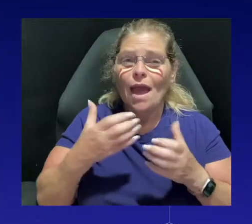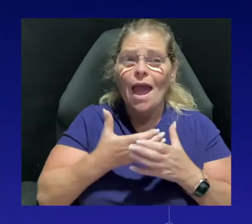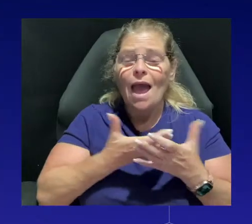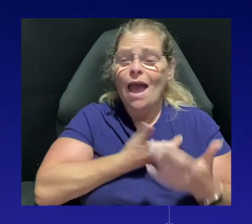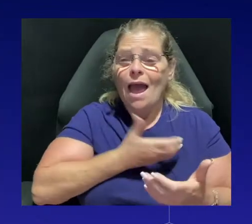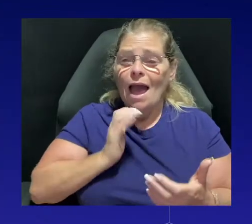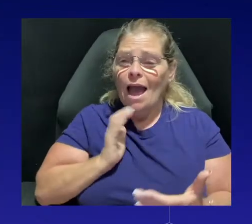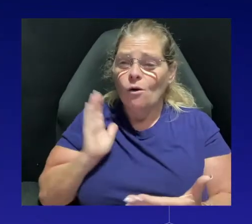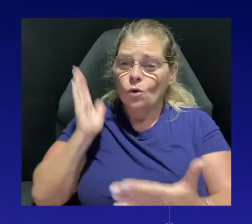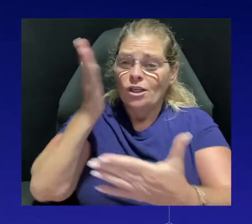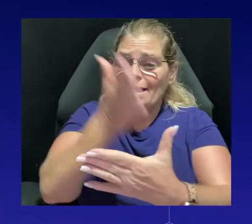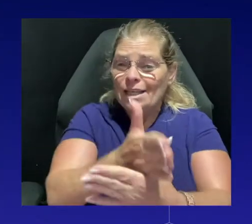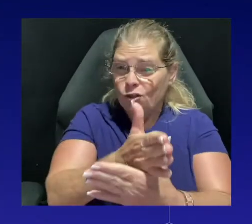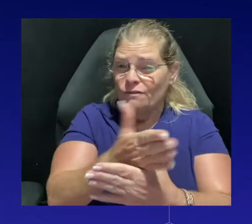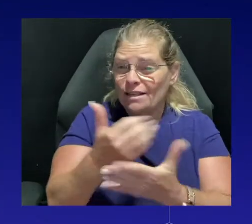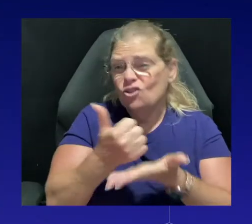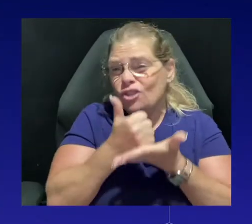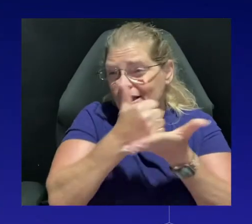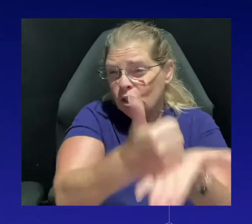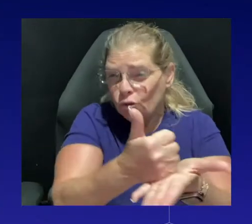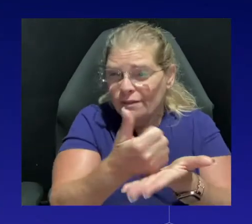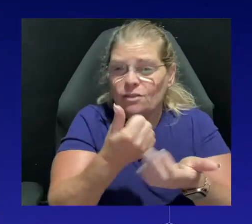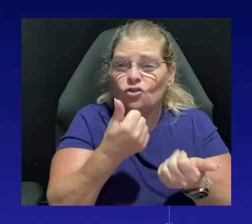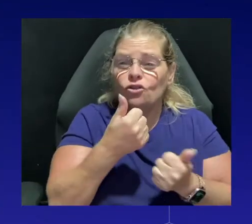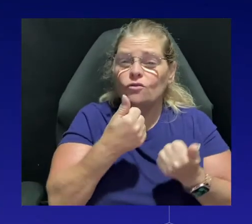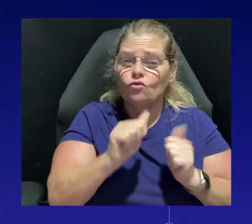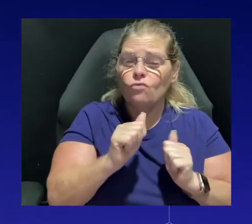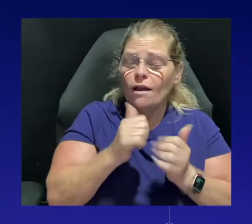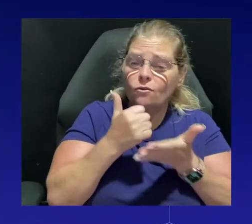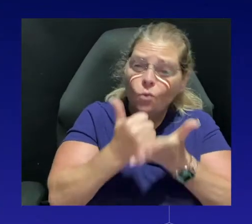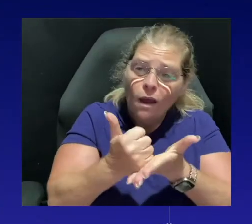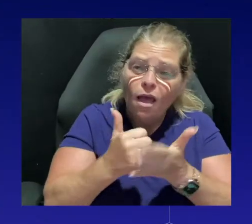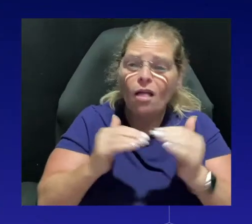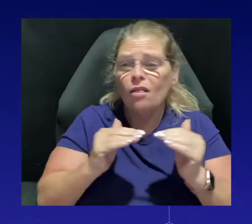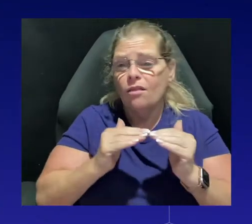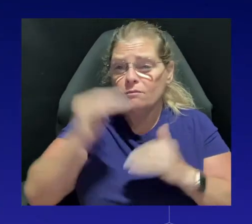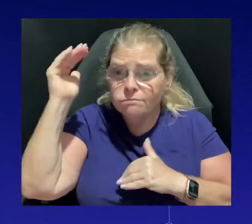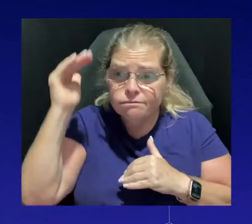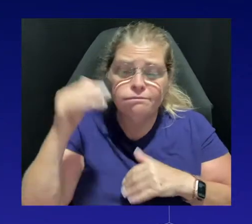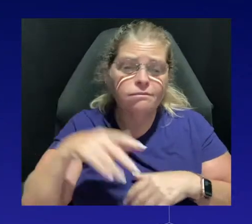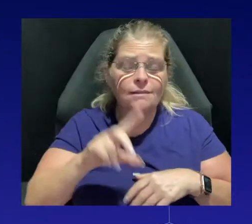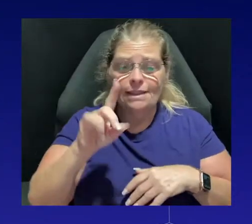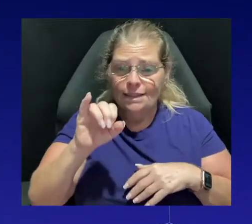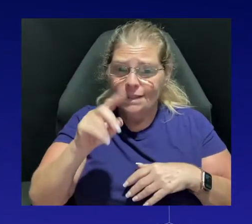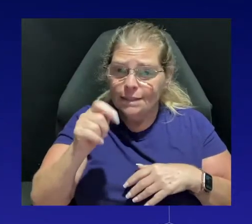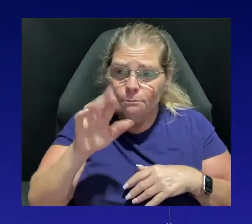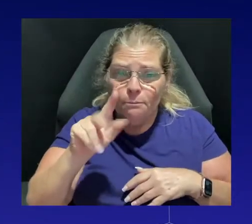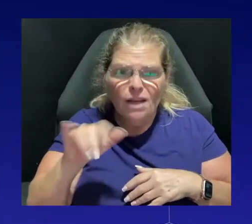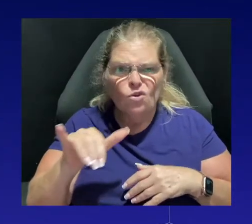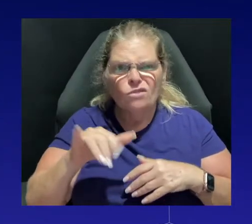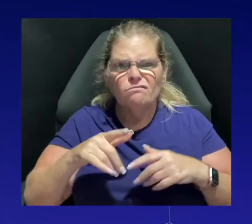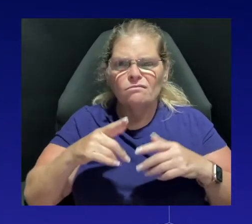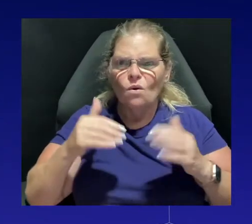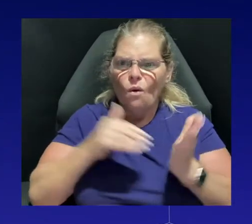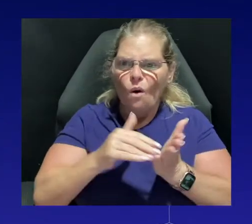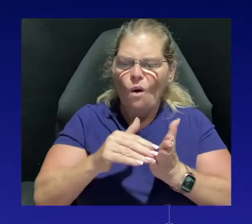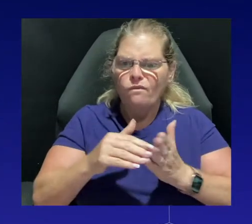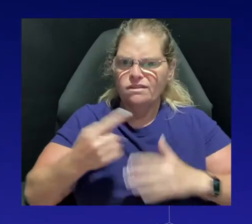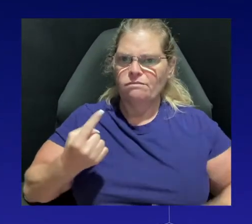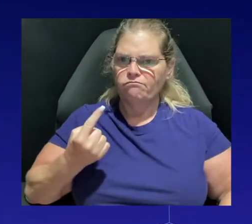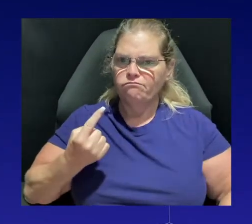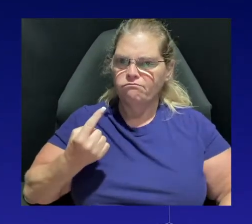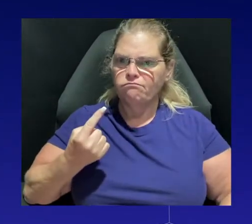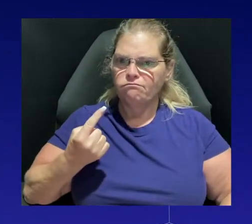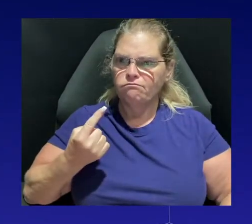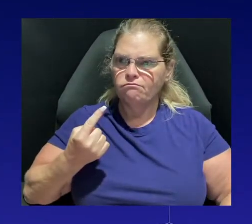to implement to reduce health inequities, health disparities, have often been unidimensional. What I mean by